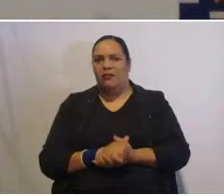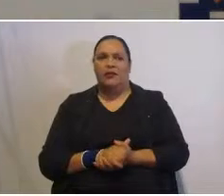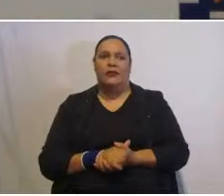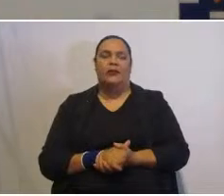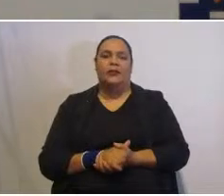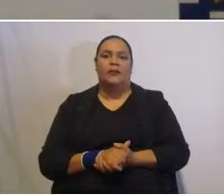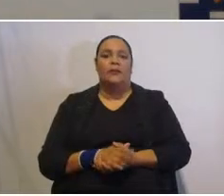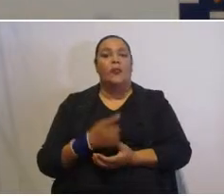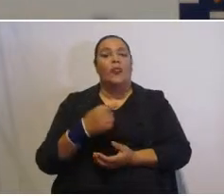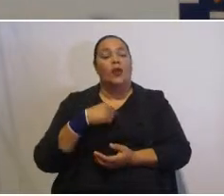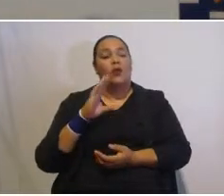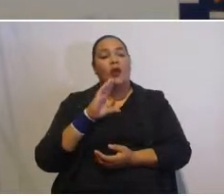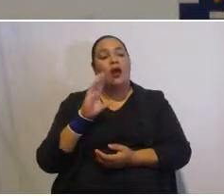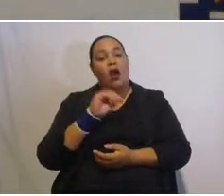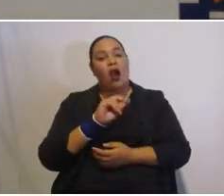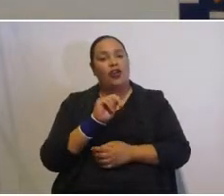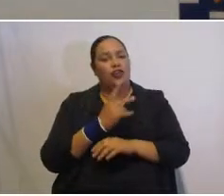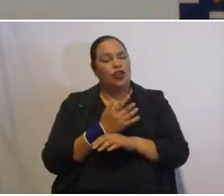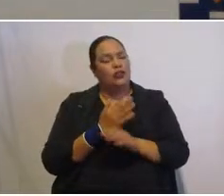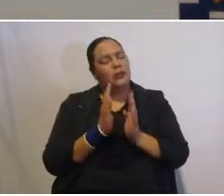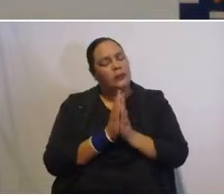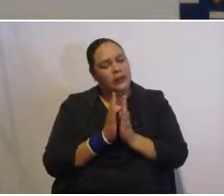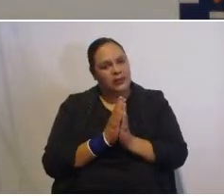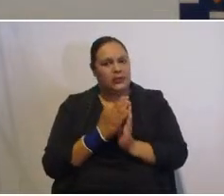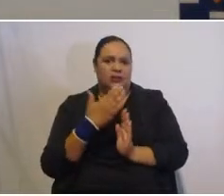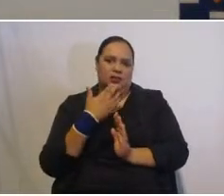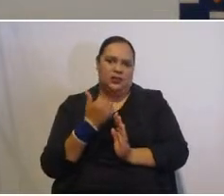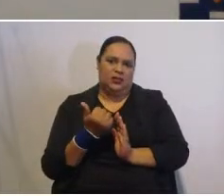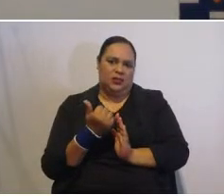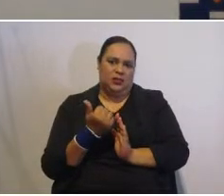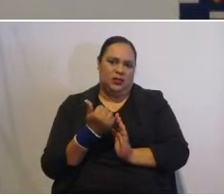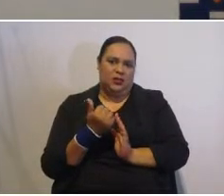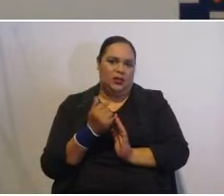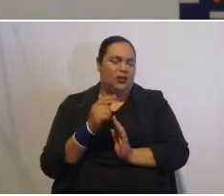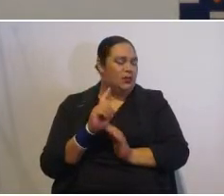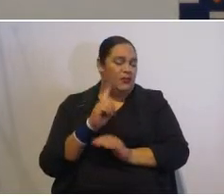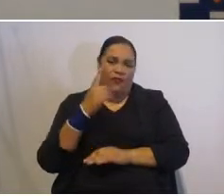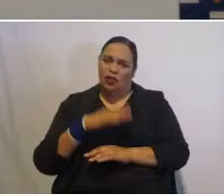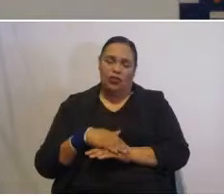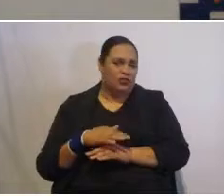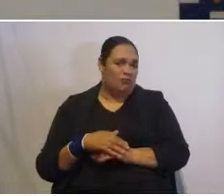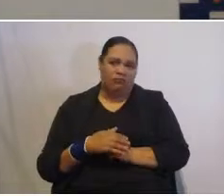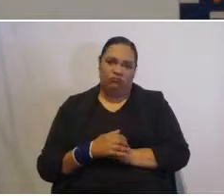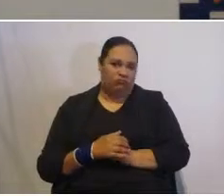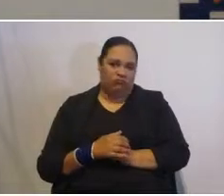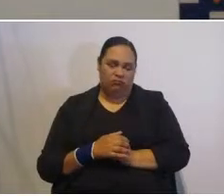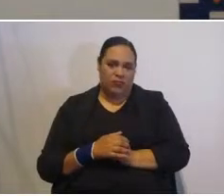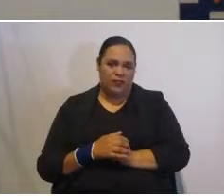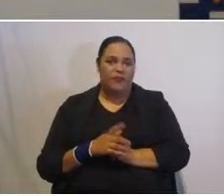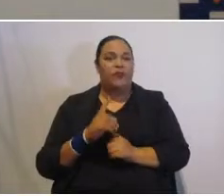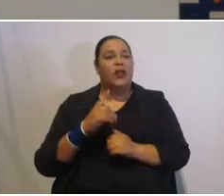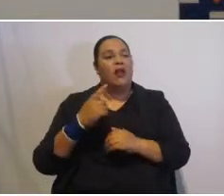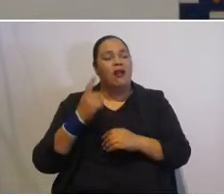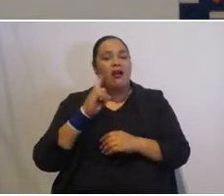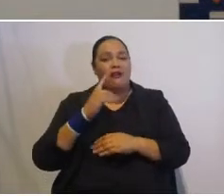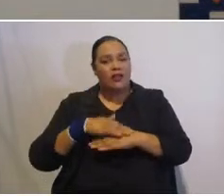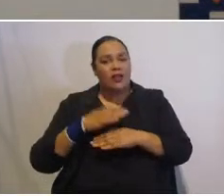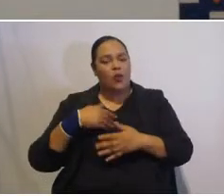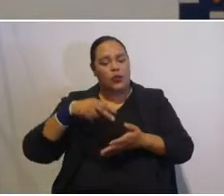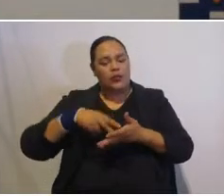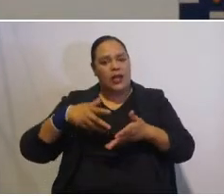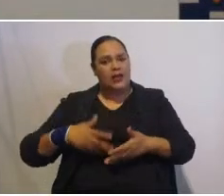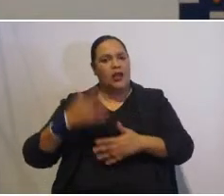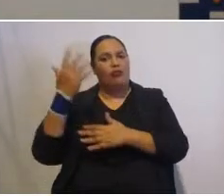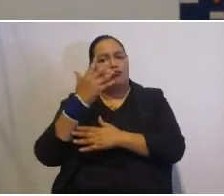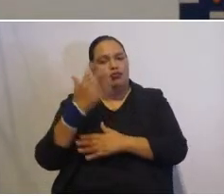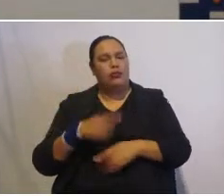We are asking Nessa, please. It's not the first time. Every time we are standing here preaching